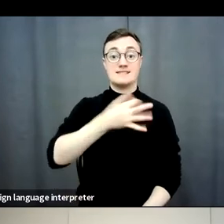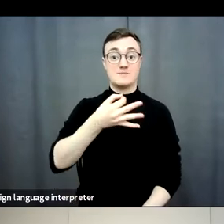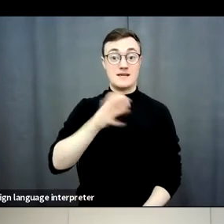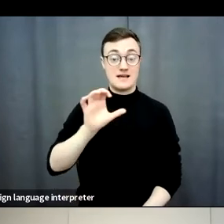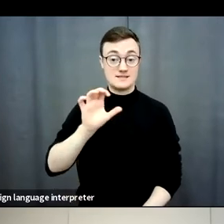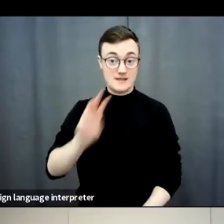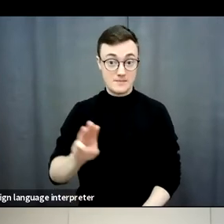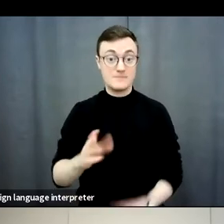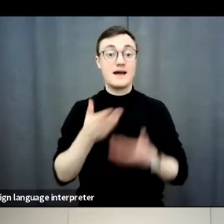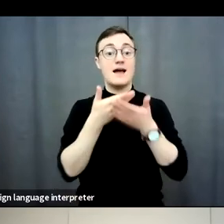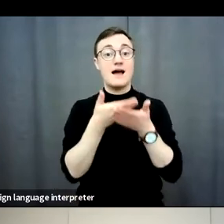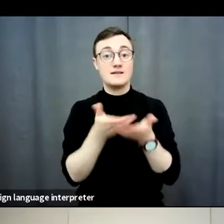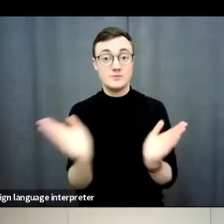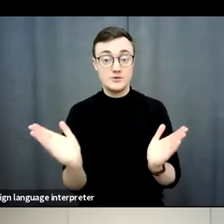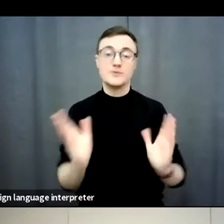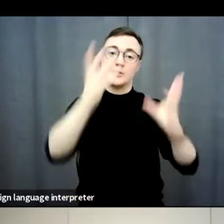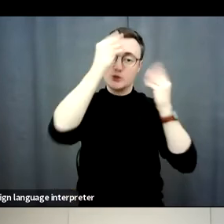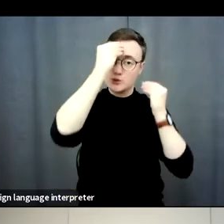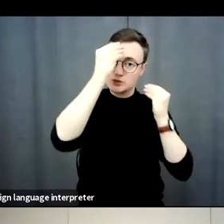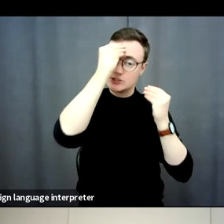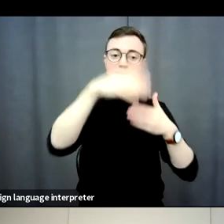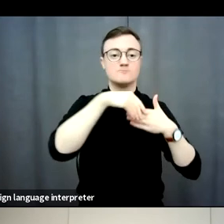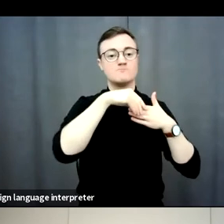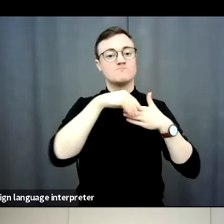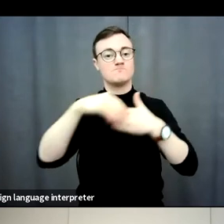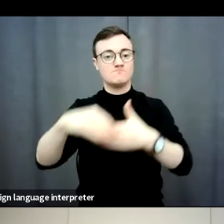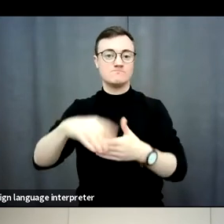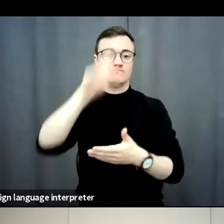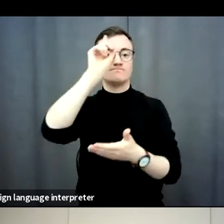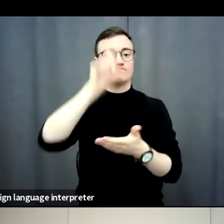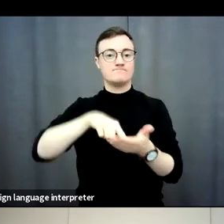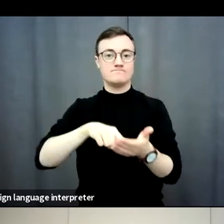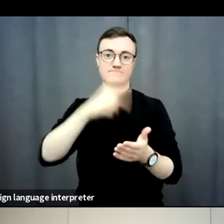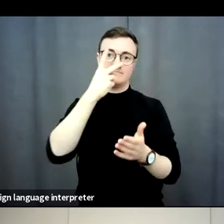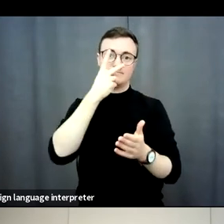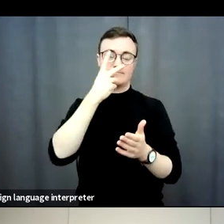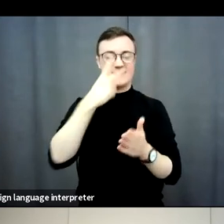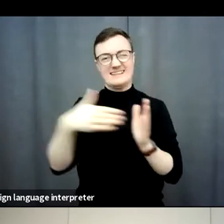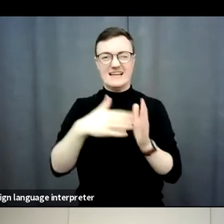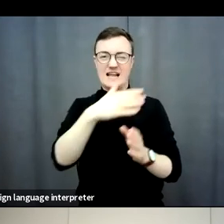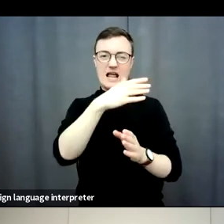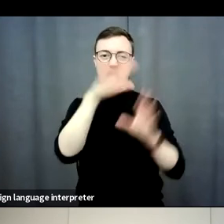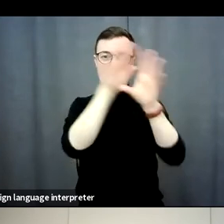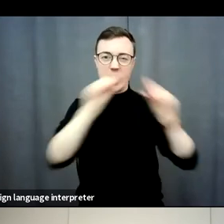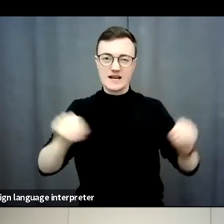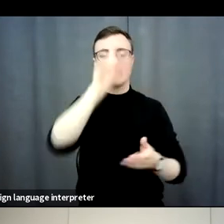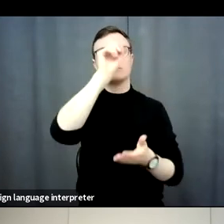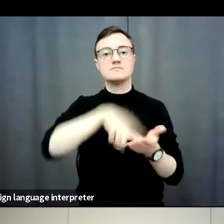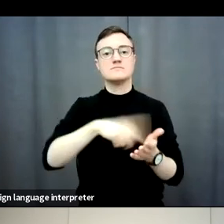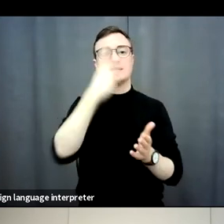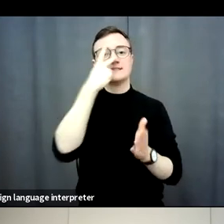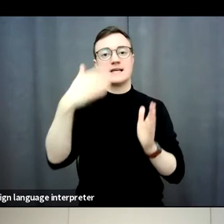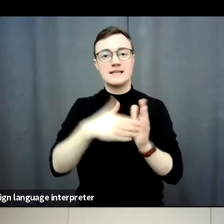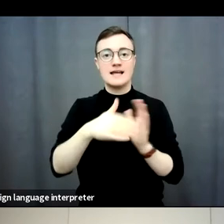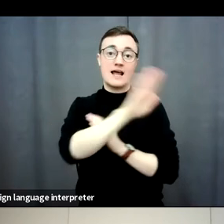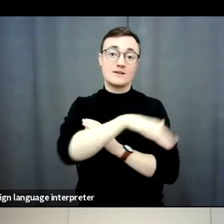guidance for teachers to ensure the access to equal educational opportunities for children